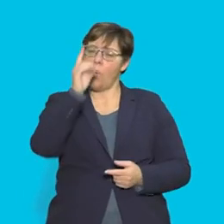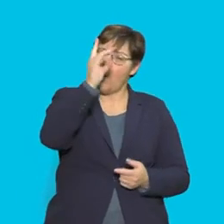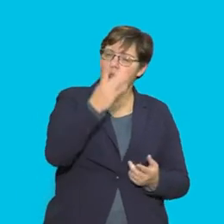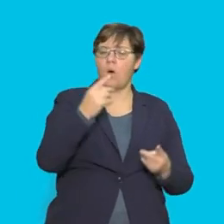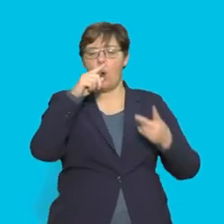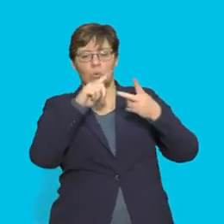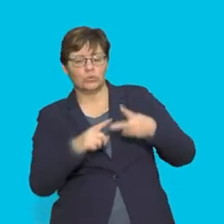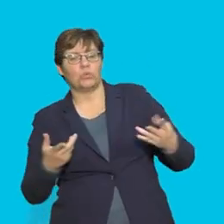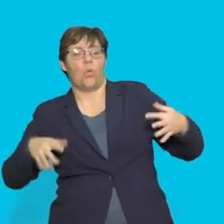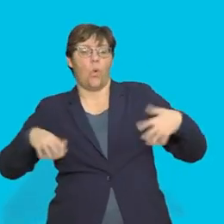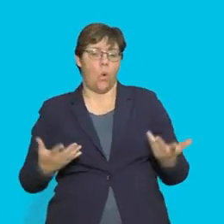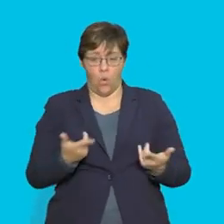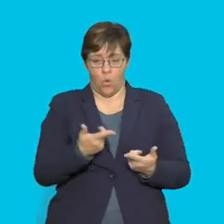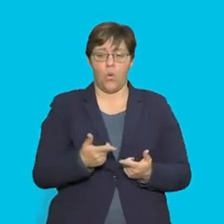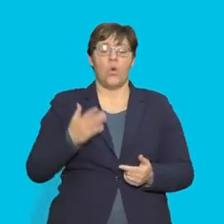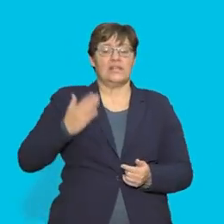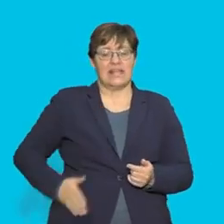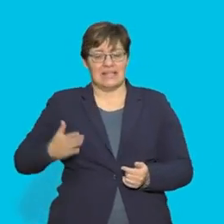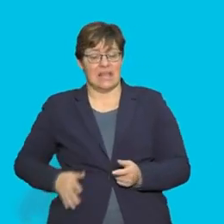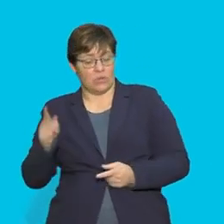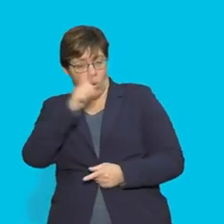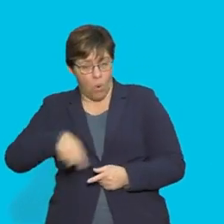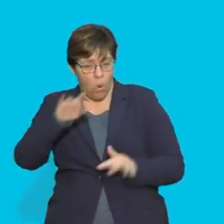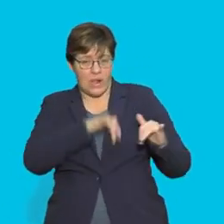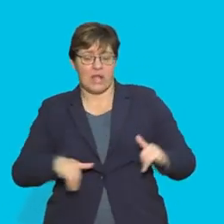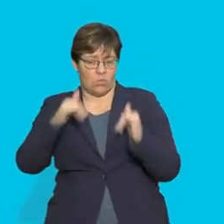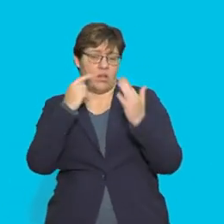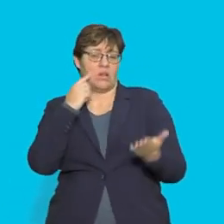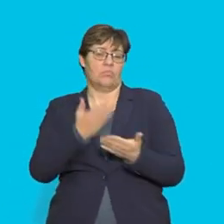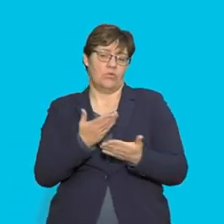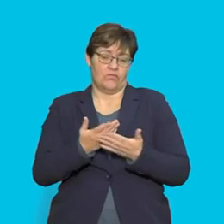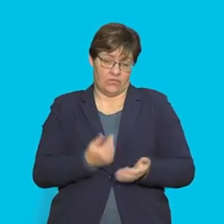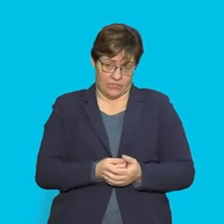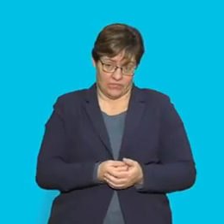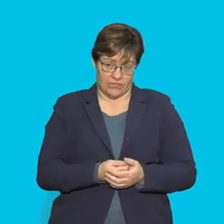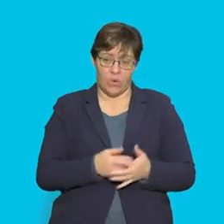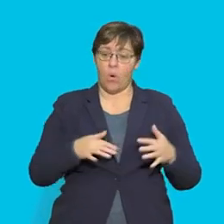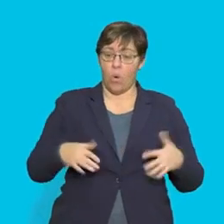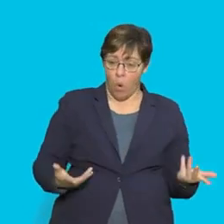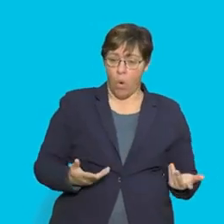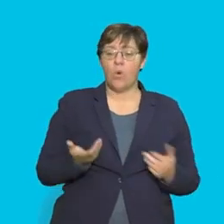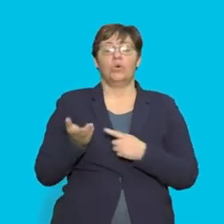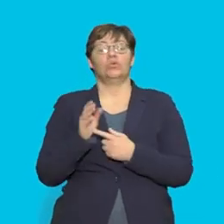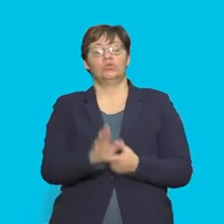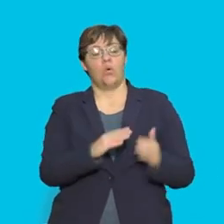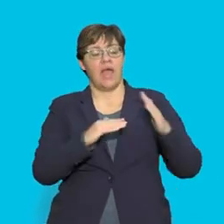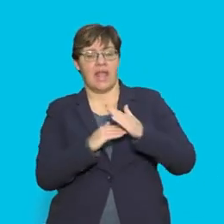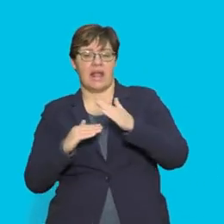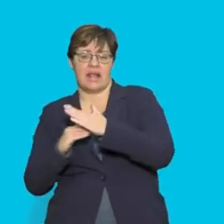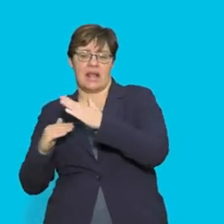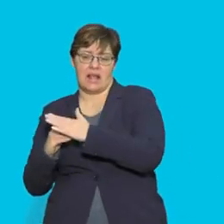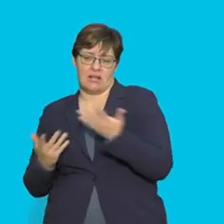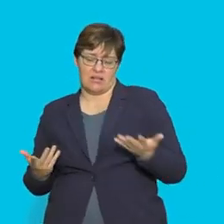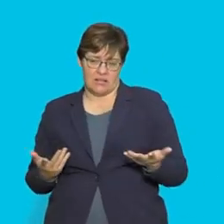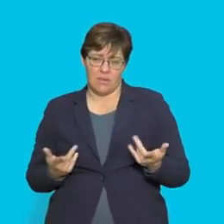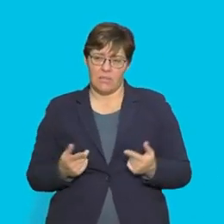two. Then the third one will be side, side, side. Remember, all three sides are equal. Then I can try and